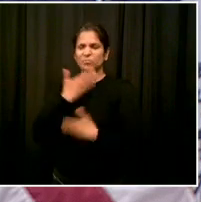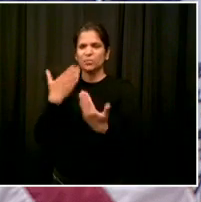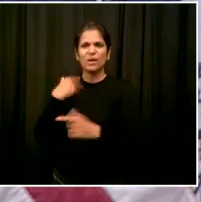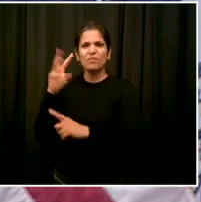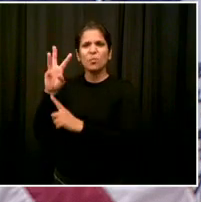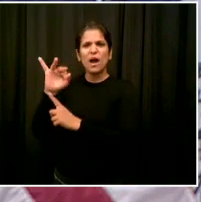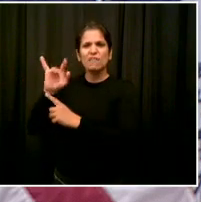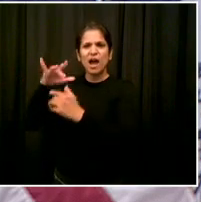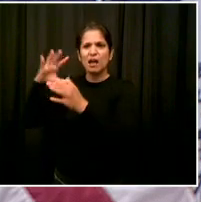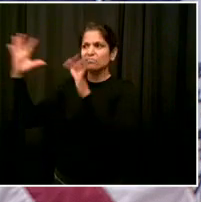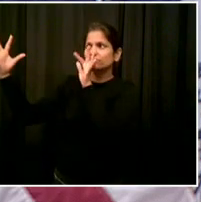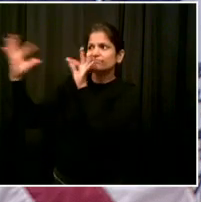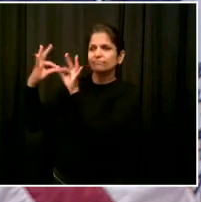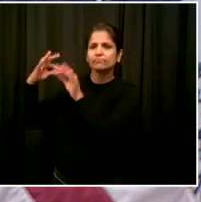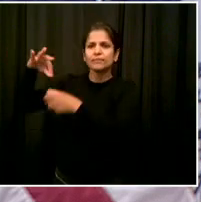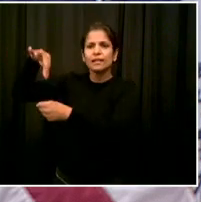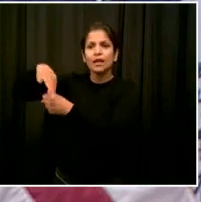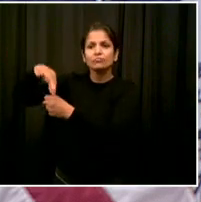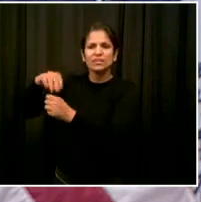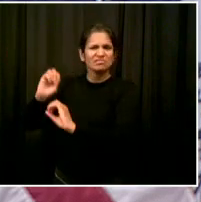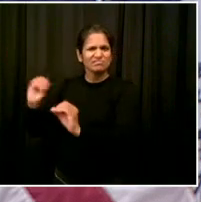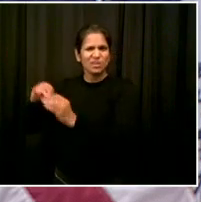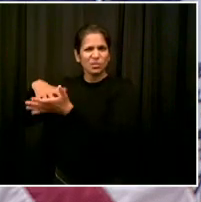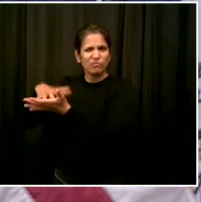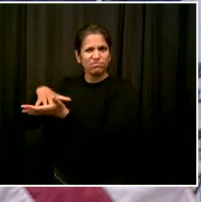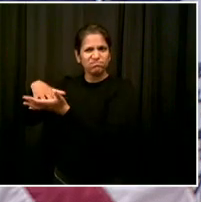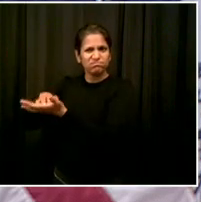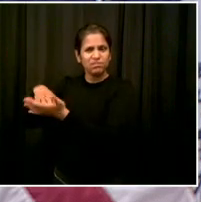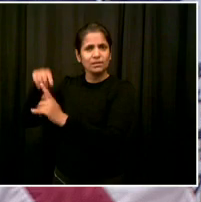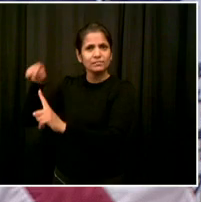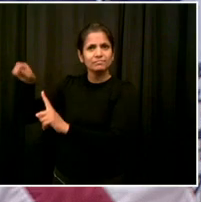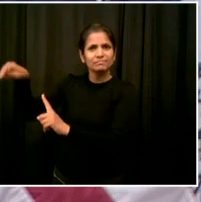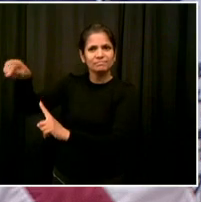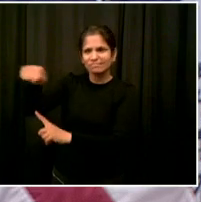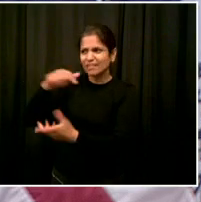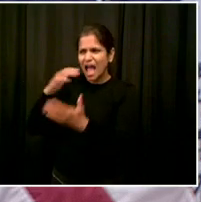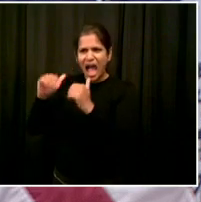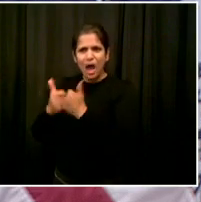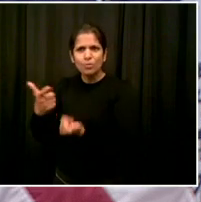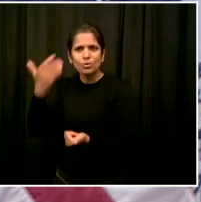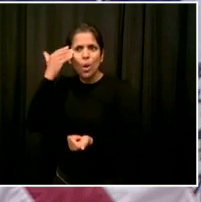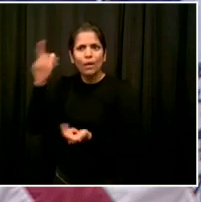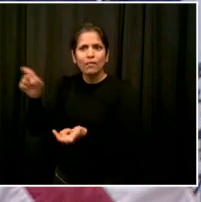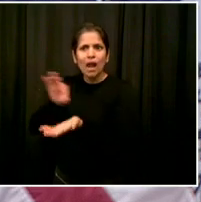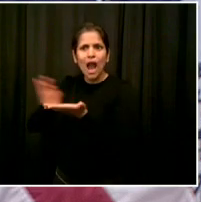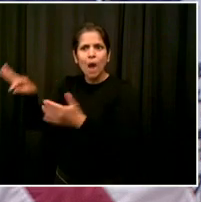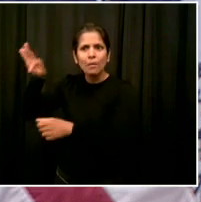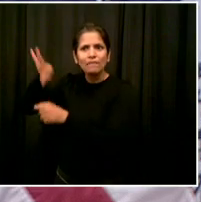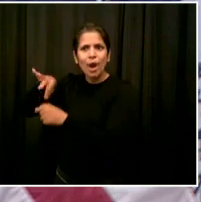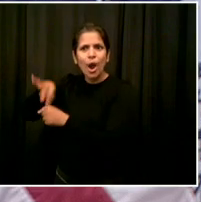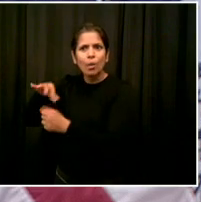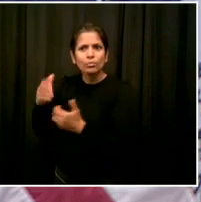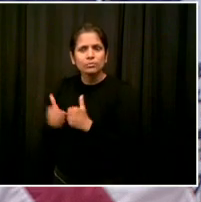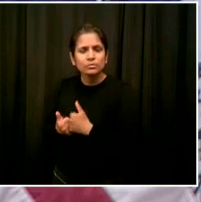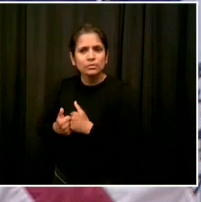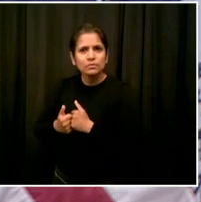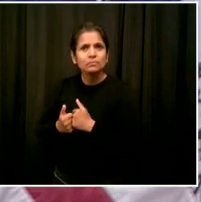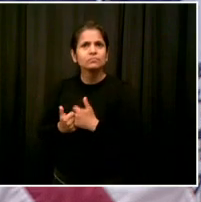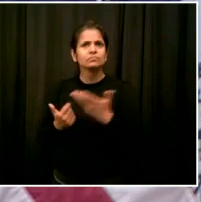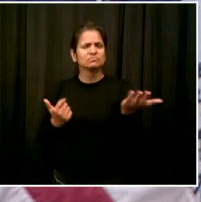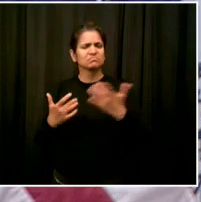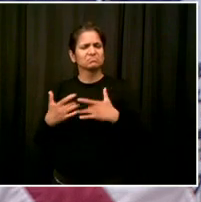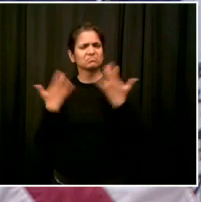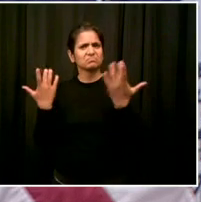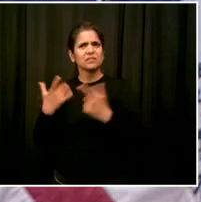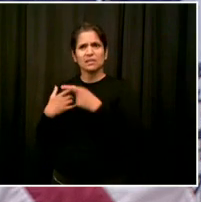I have not gotten the kind of reports that allow me to give you sort of an overview yet. It's obviously early in the day, but as we get